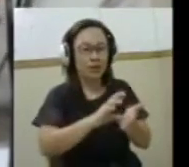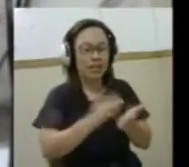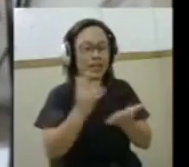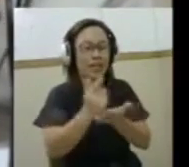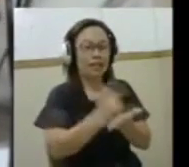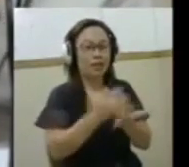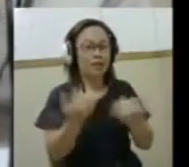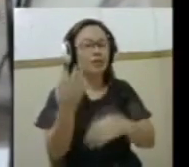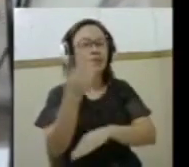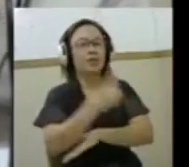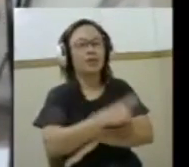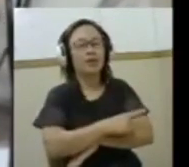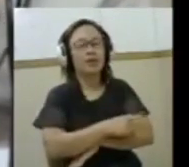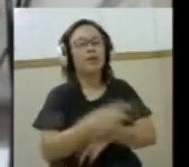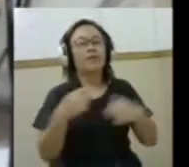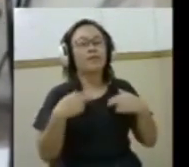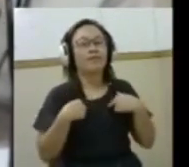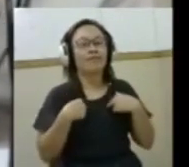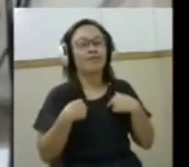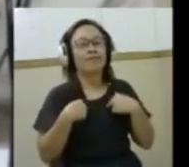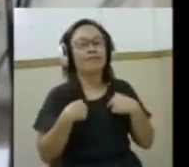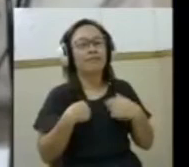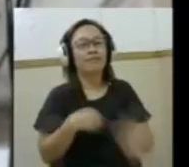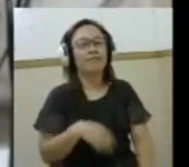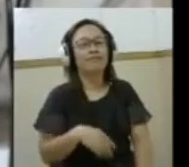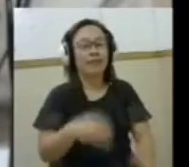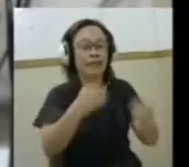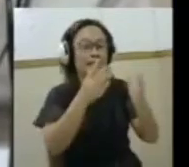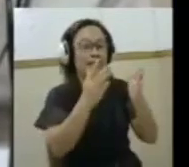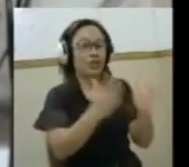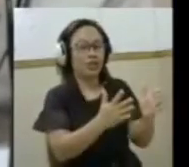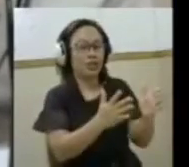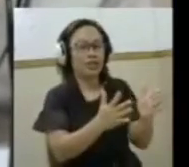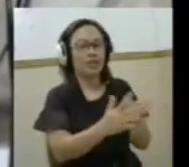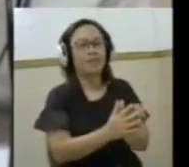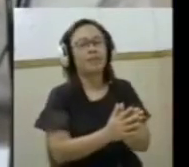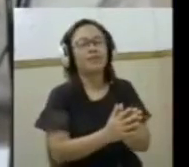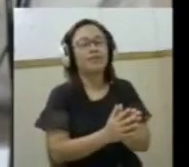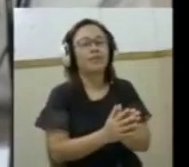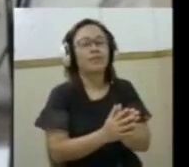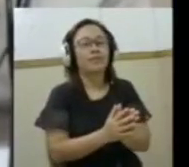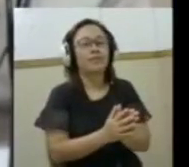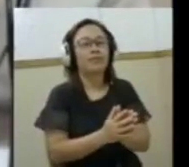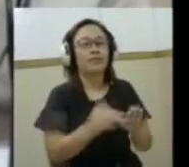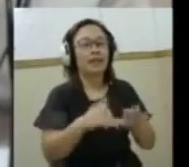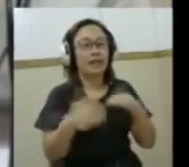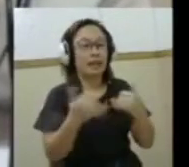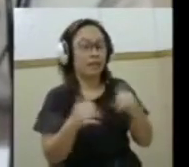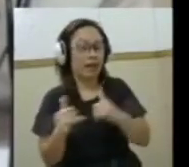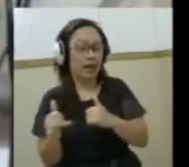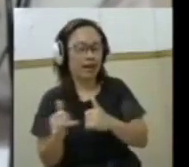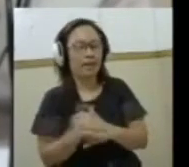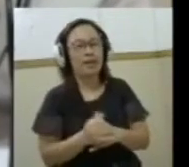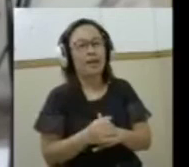today. Okay, we have the role of the teacher and playing the character of Janice